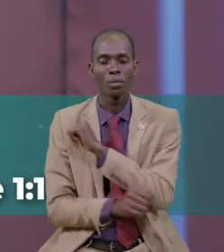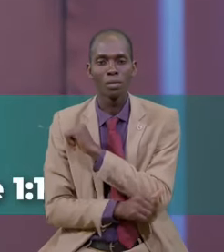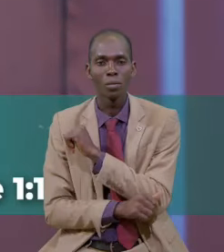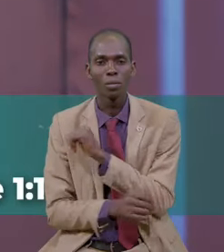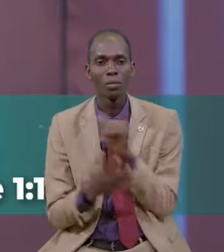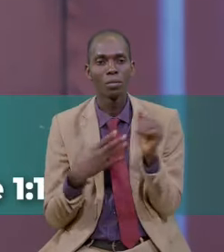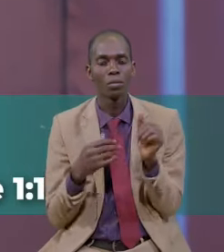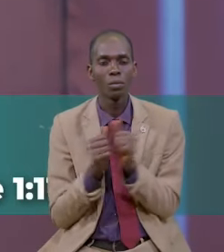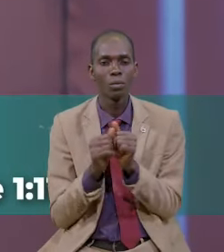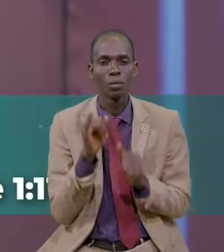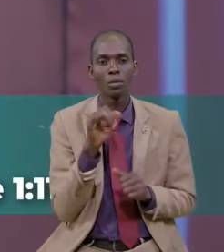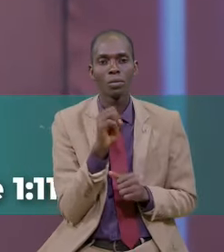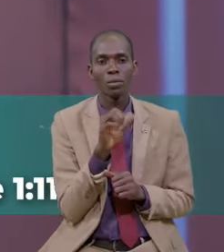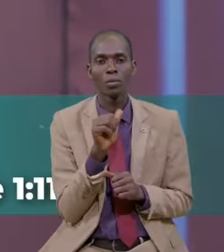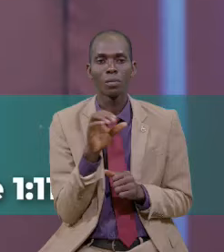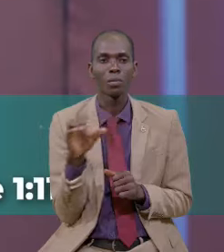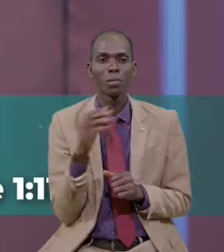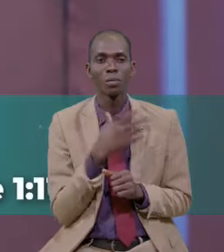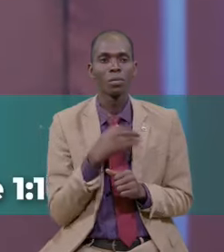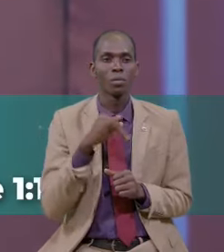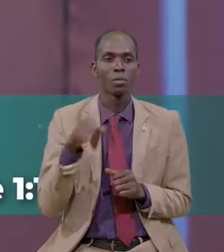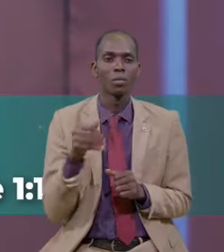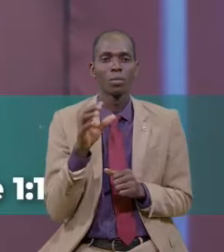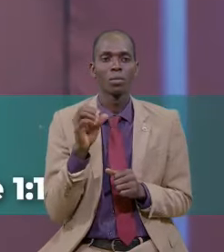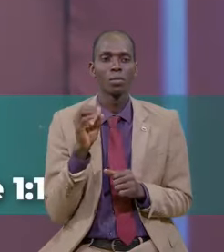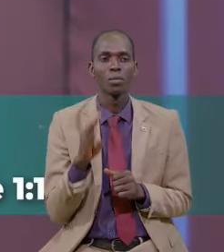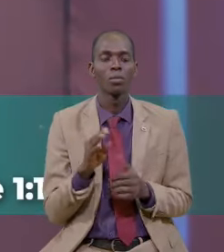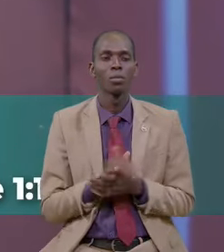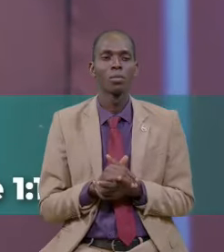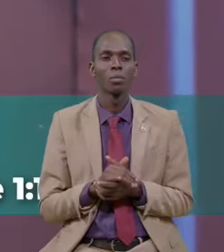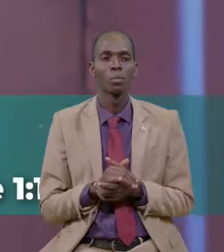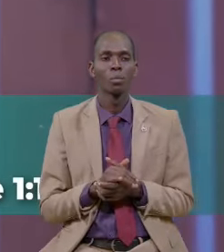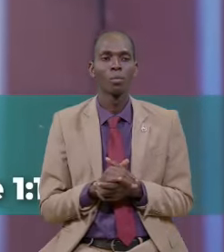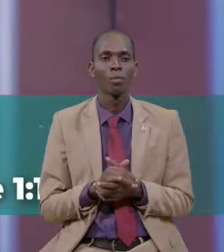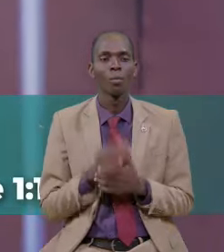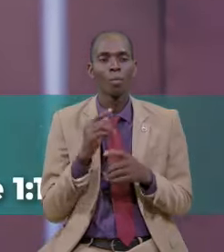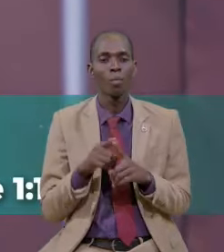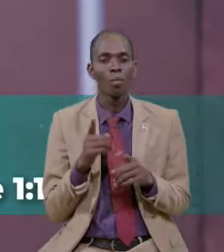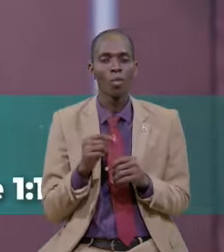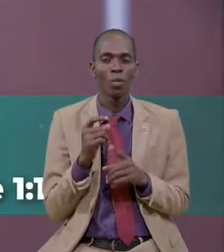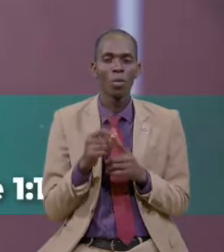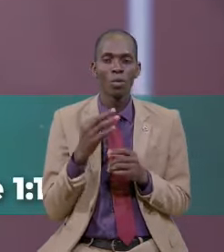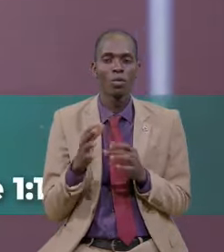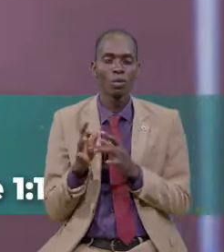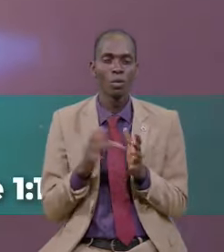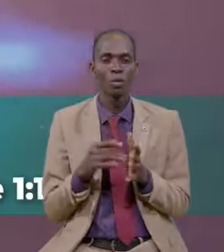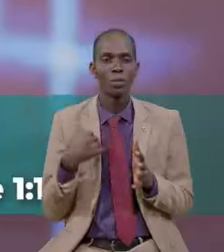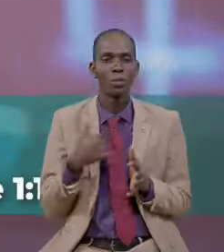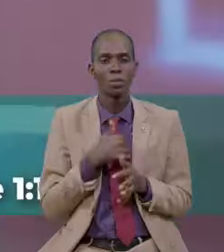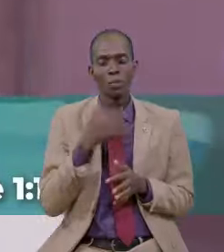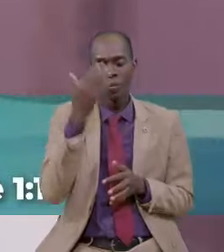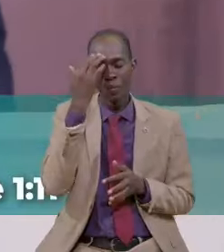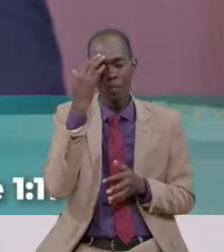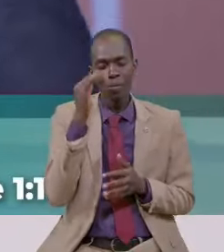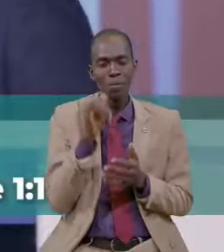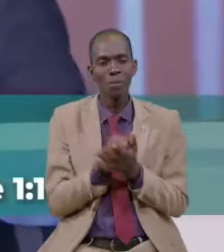Jacob." To start with, from the words of Jesus, we know Abraham went to